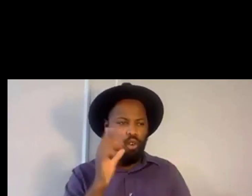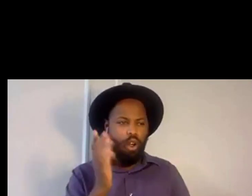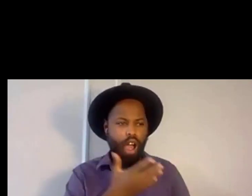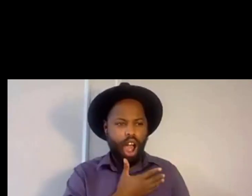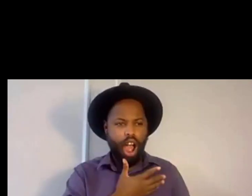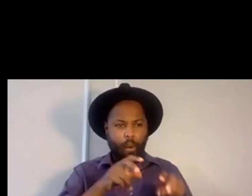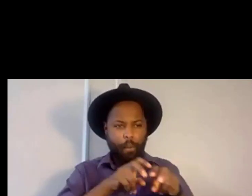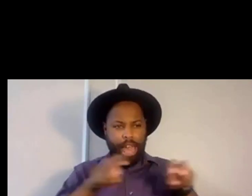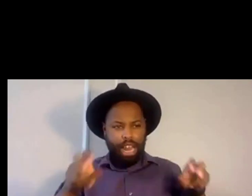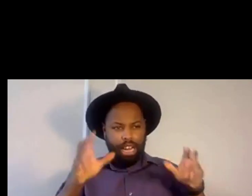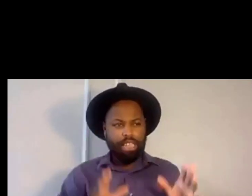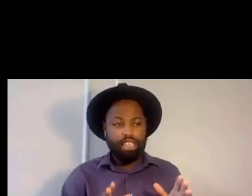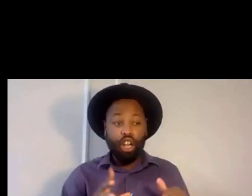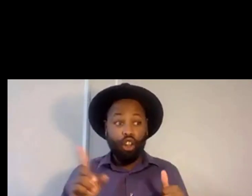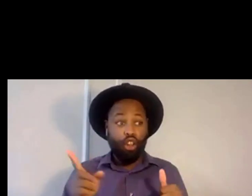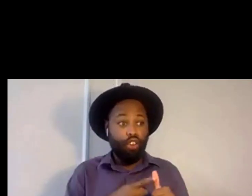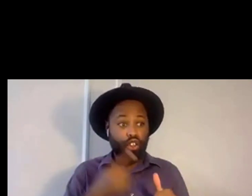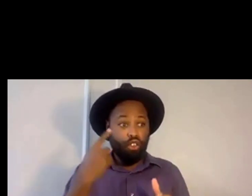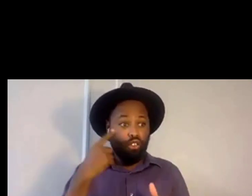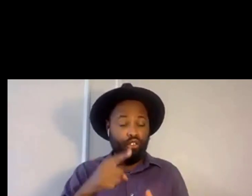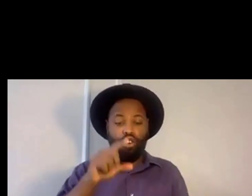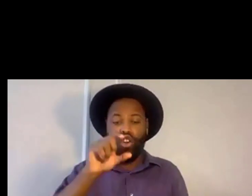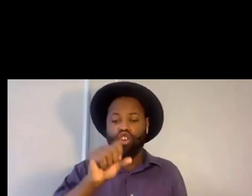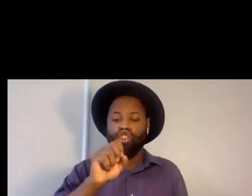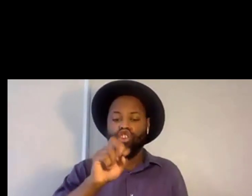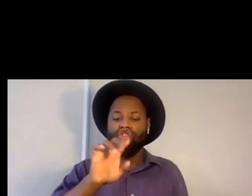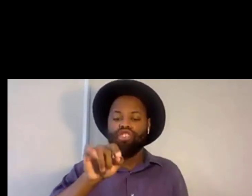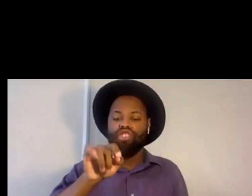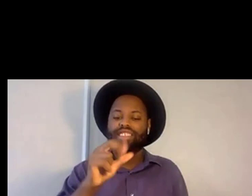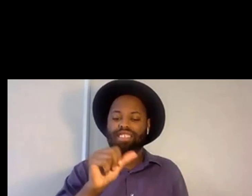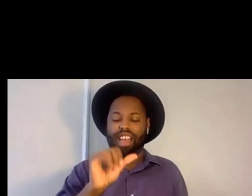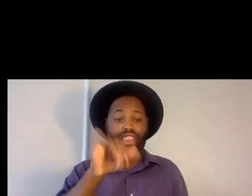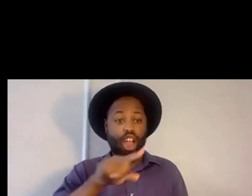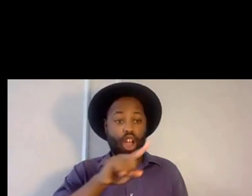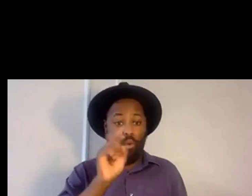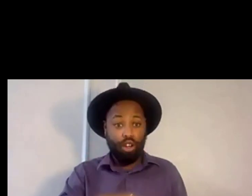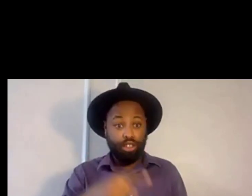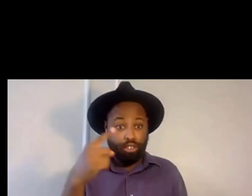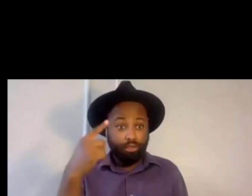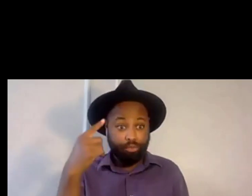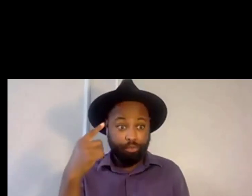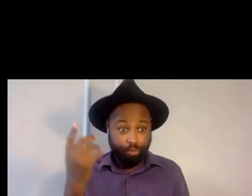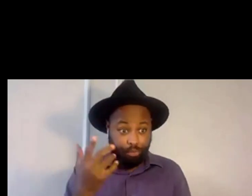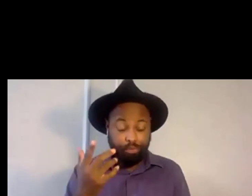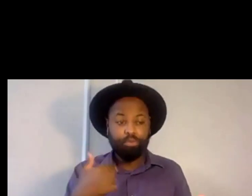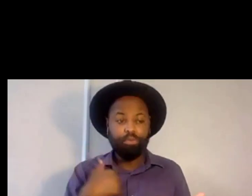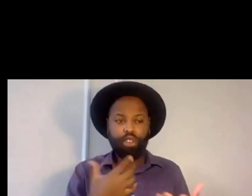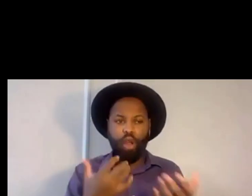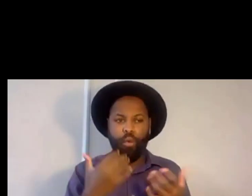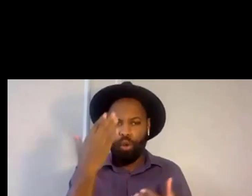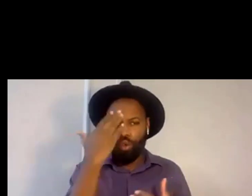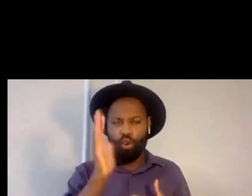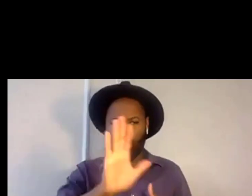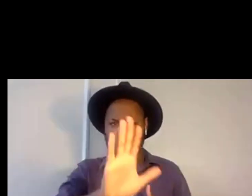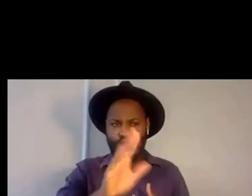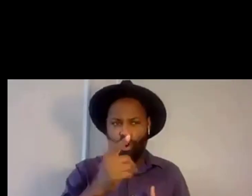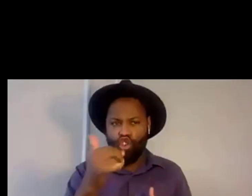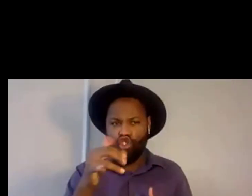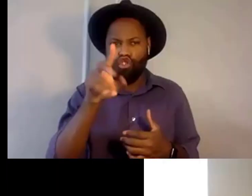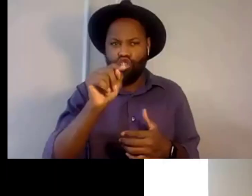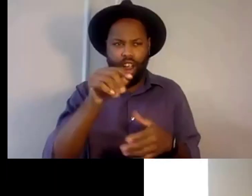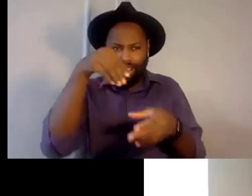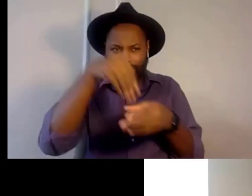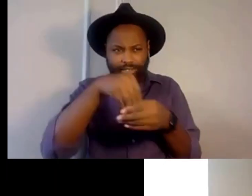question is for Seretha. And that question is, I would like to know what your grants consisted of and how these grants